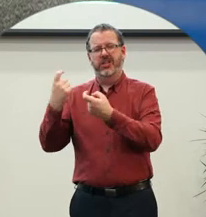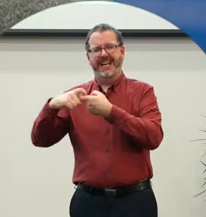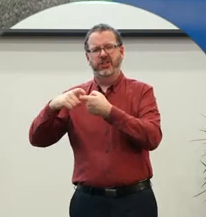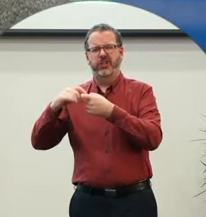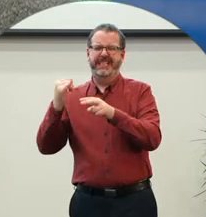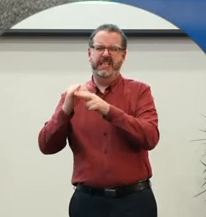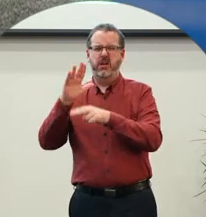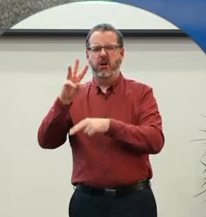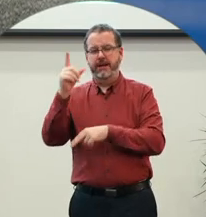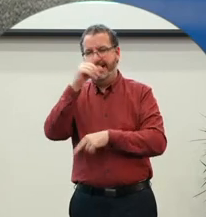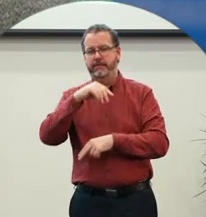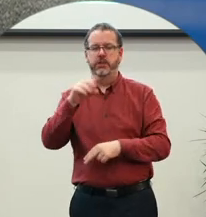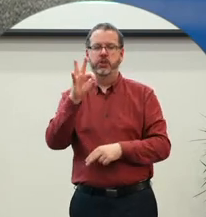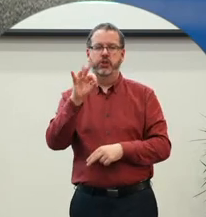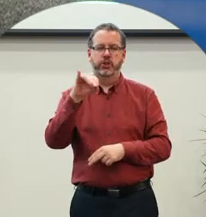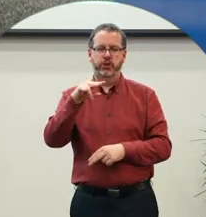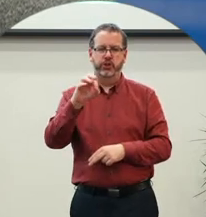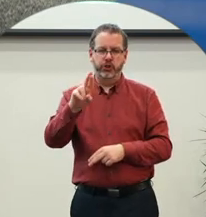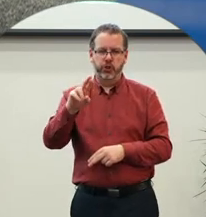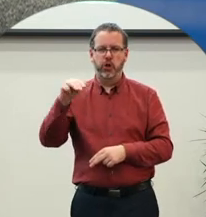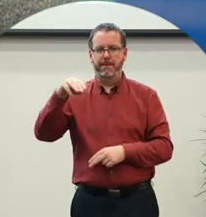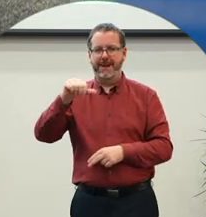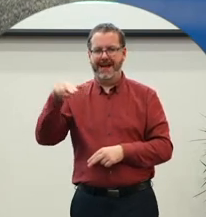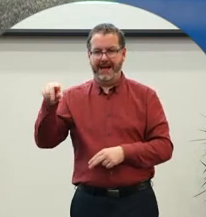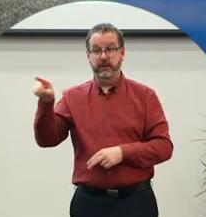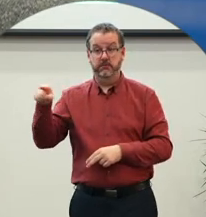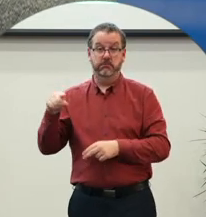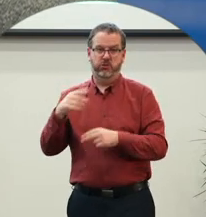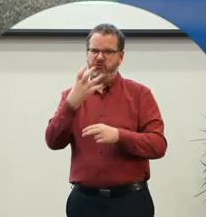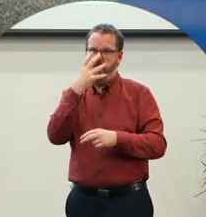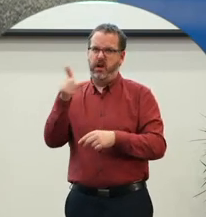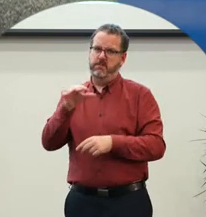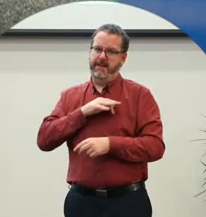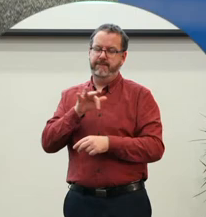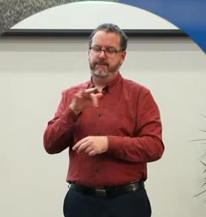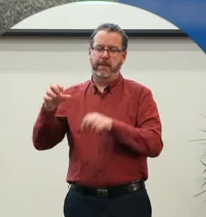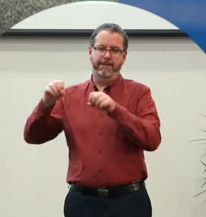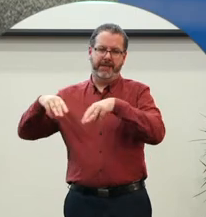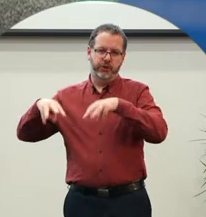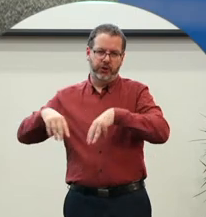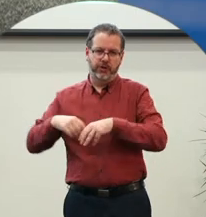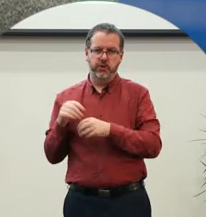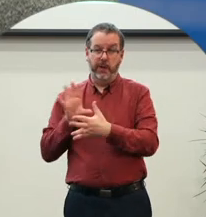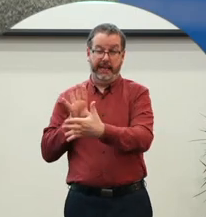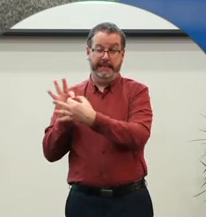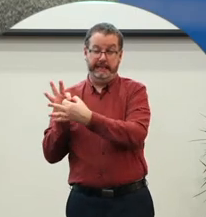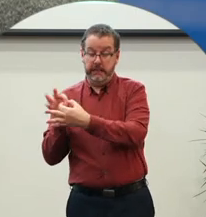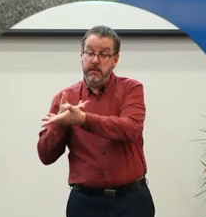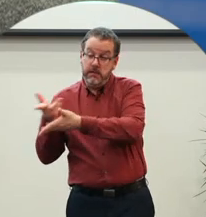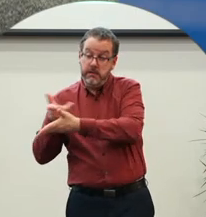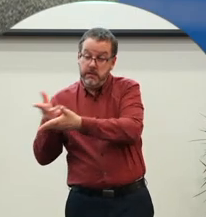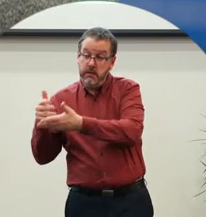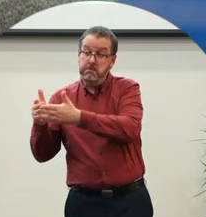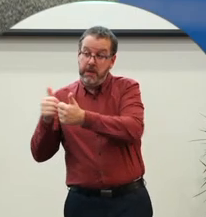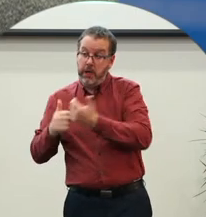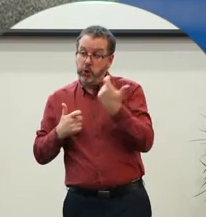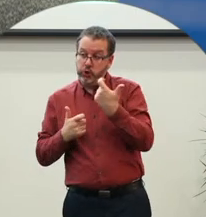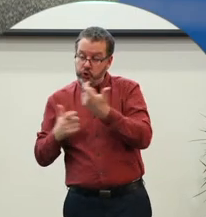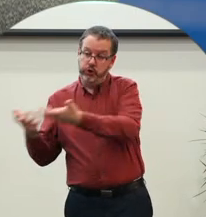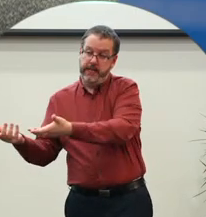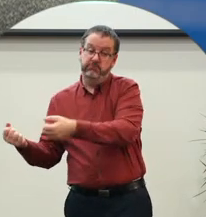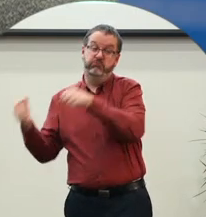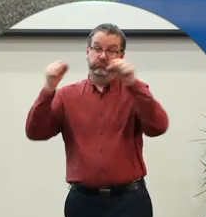his, who was a Manchester criminal. So through the Manchester criminal underworld, they were buying up weapons, and then they would put them in Rose's